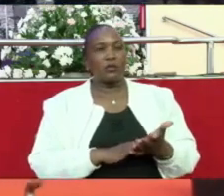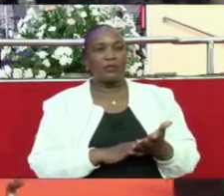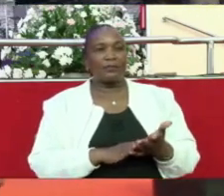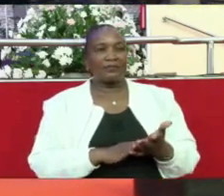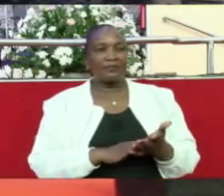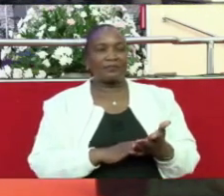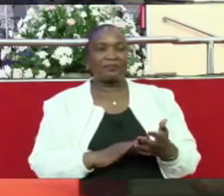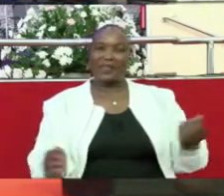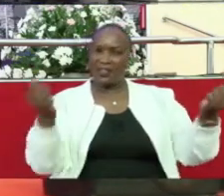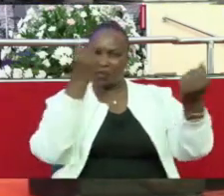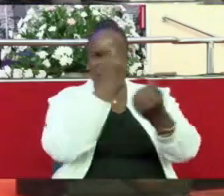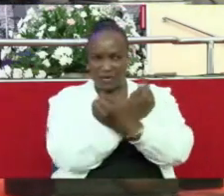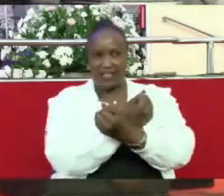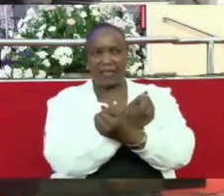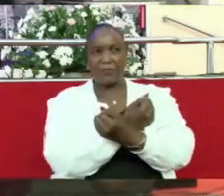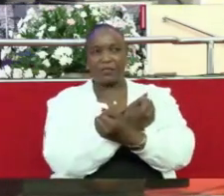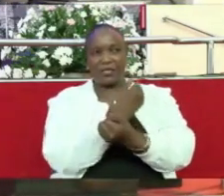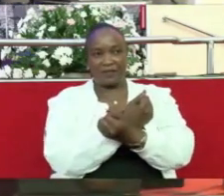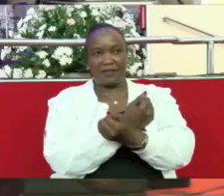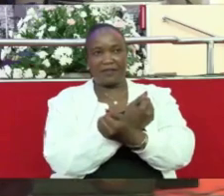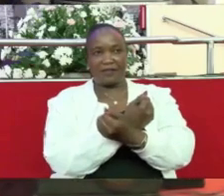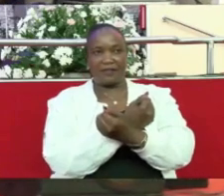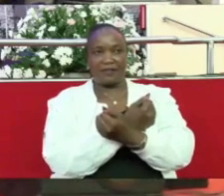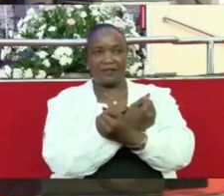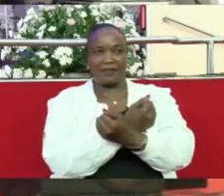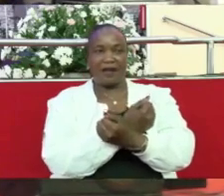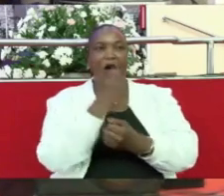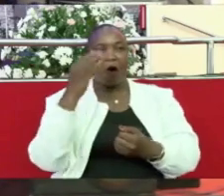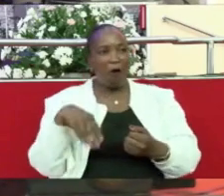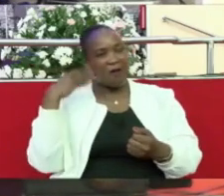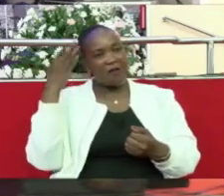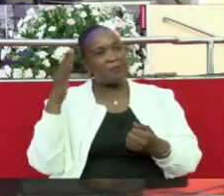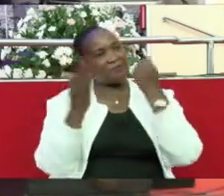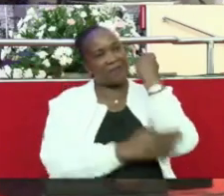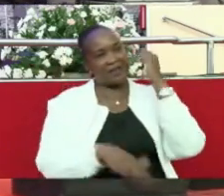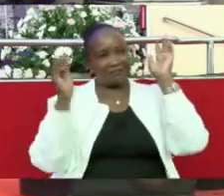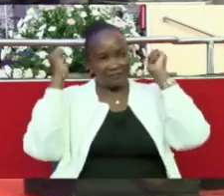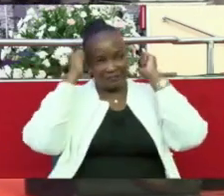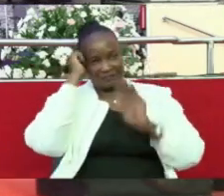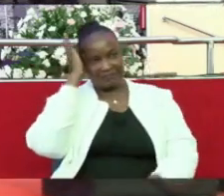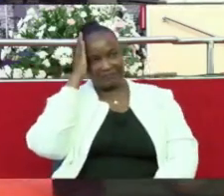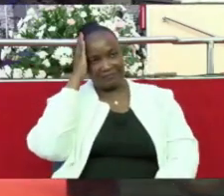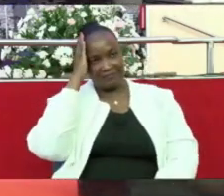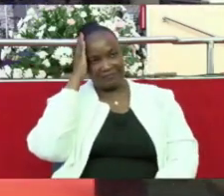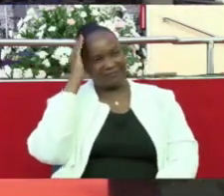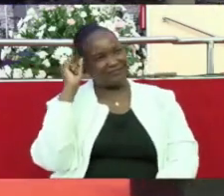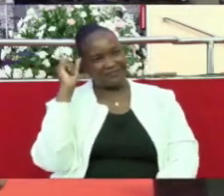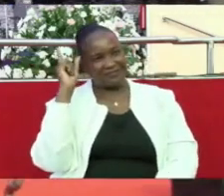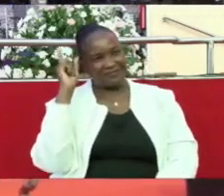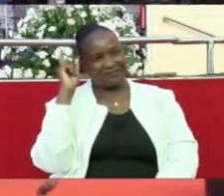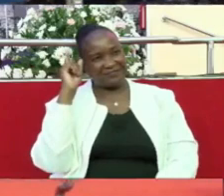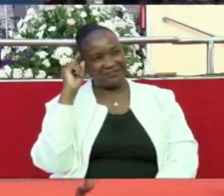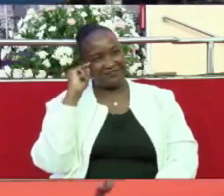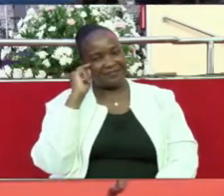mateka. And you know to take captive. Na kuchukua mateka. I like this movie called the Waweru. Ninapenda